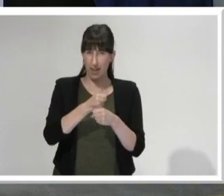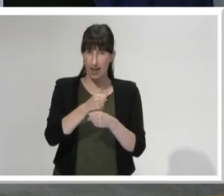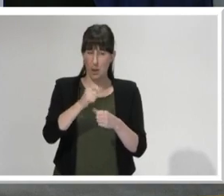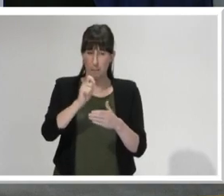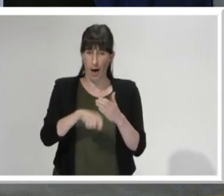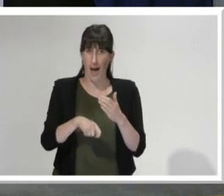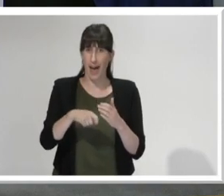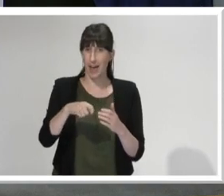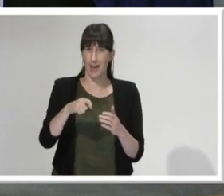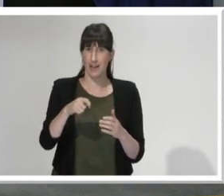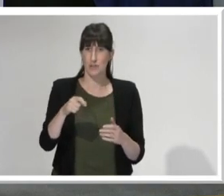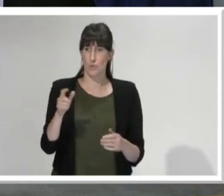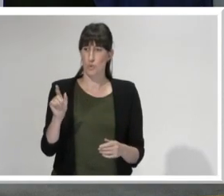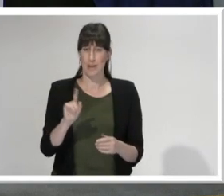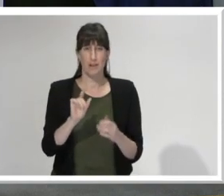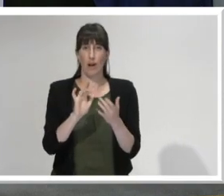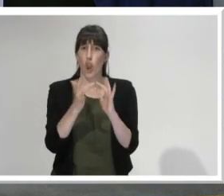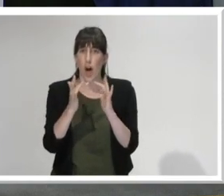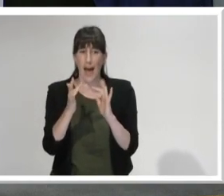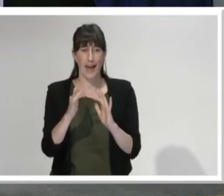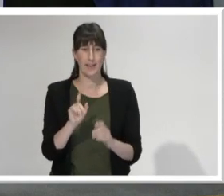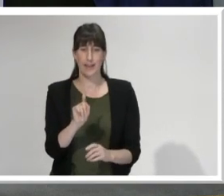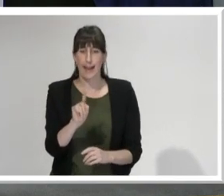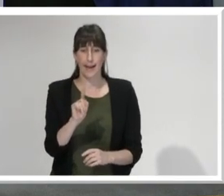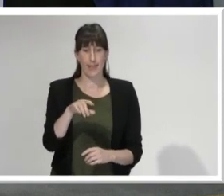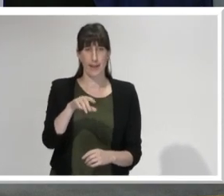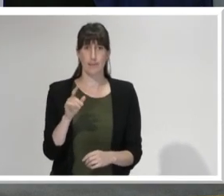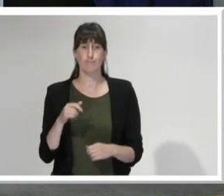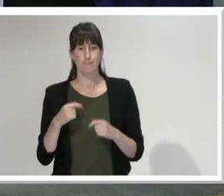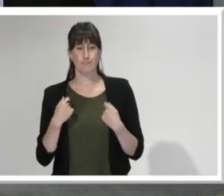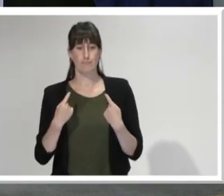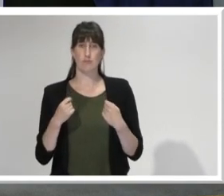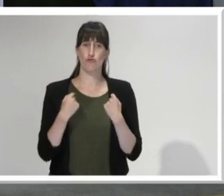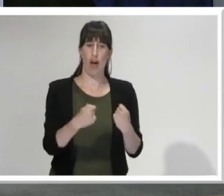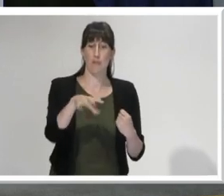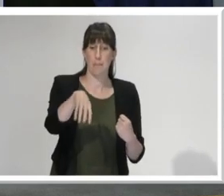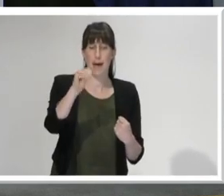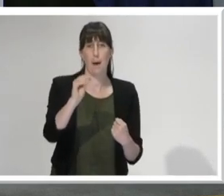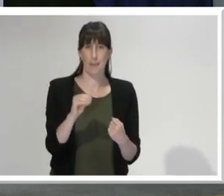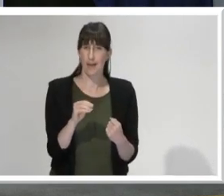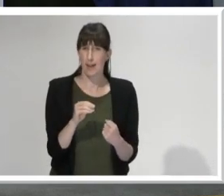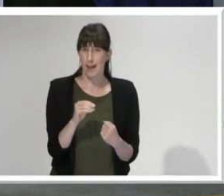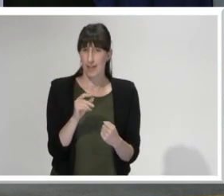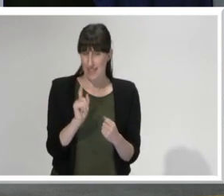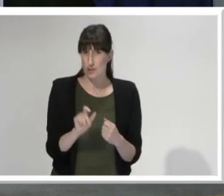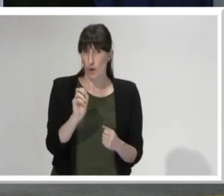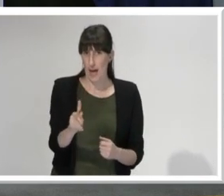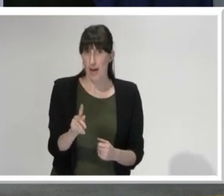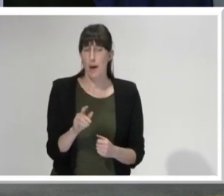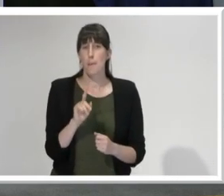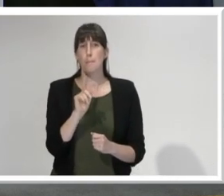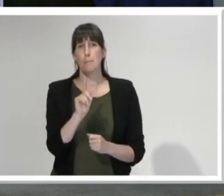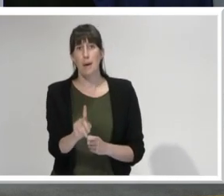have already figured out ways to create opportunities for commerce in that way. For any retailer out there, what